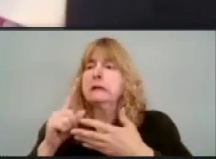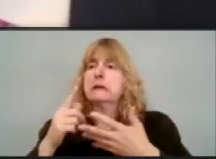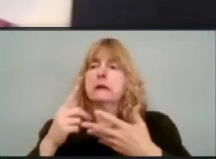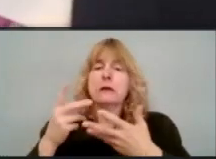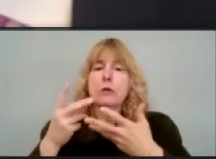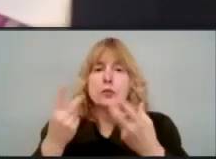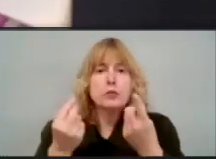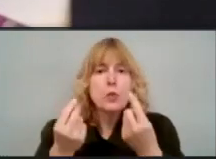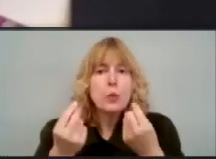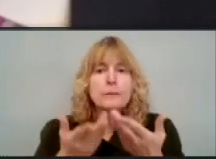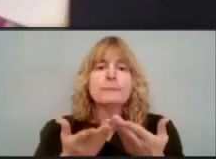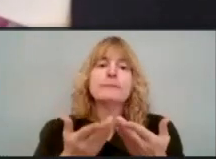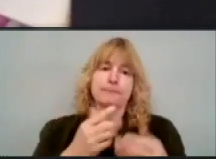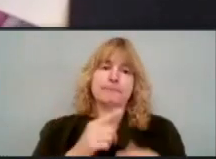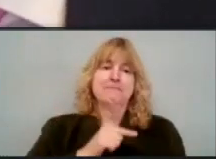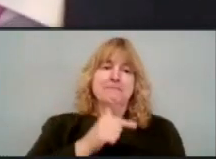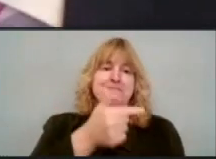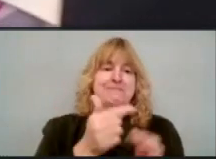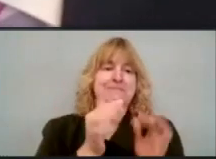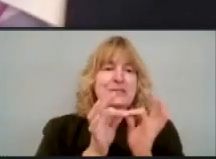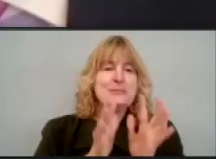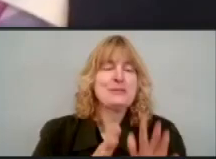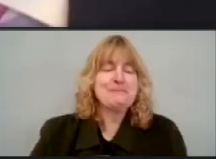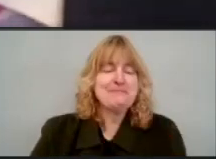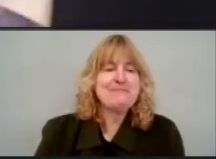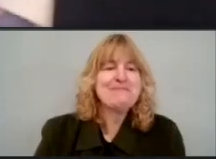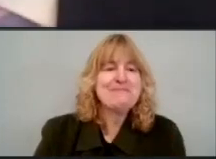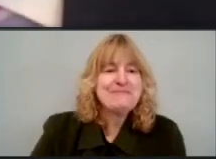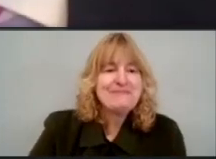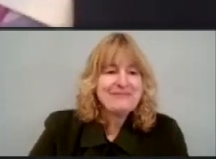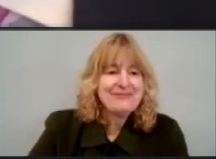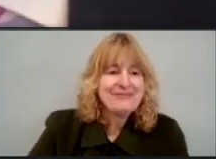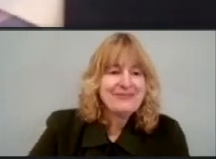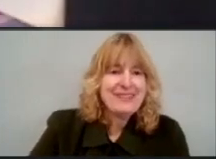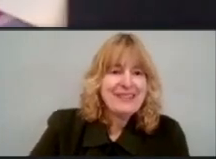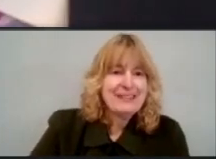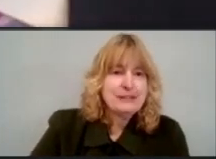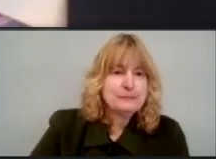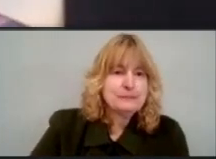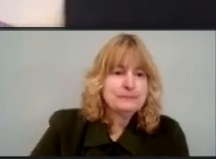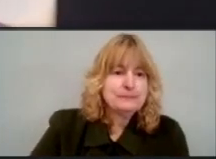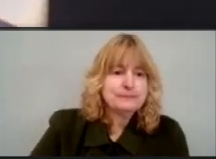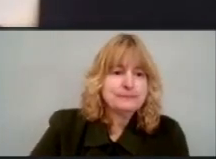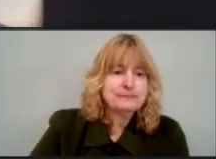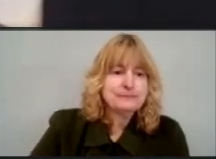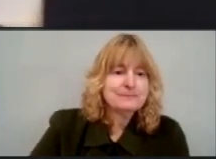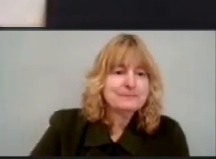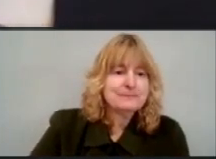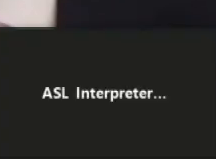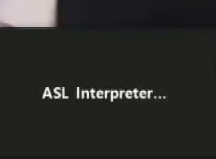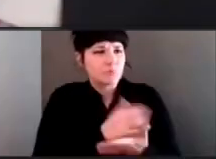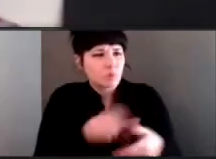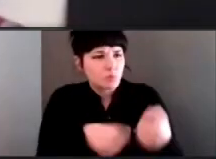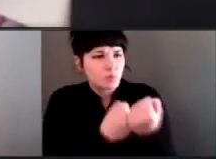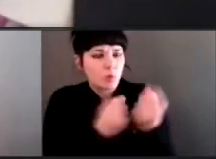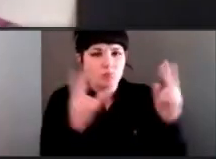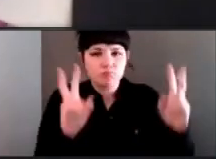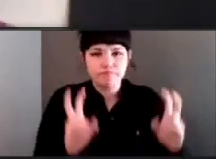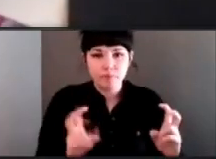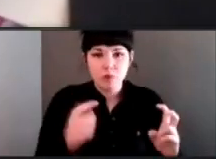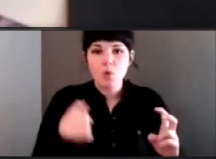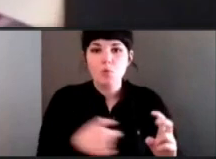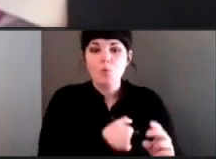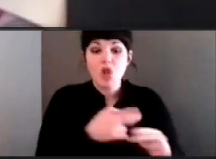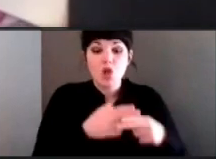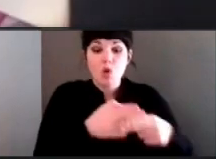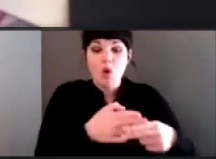have additional staff to help support with those issues even before the pandemic. We call them our achievement behavior specialists,